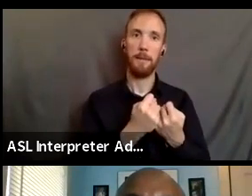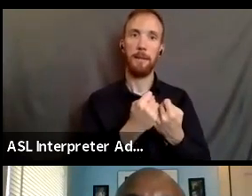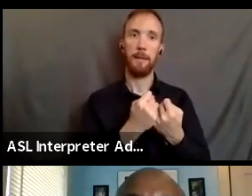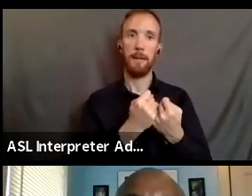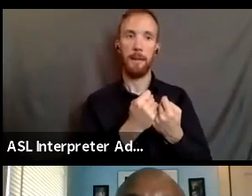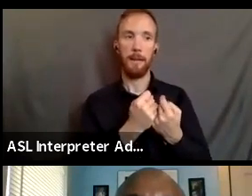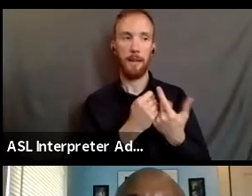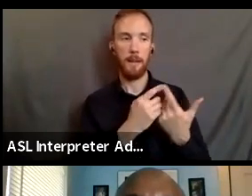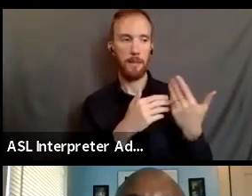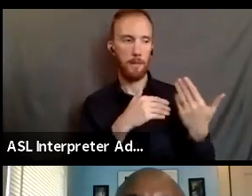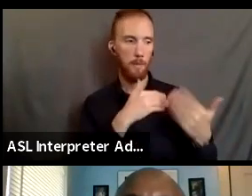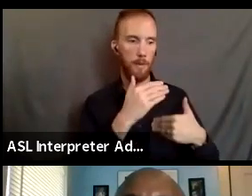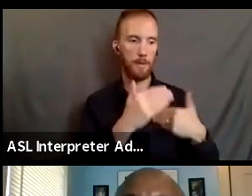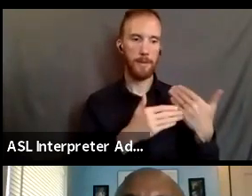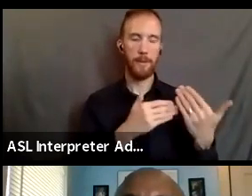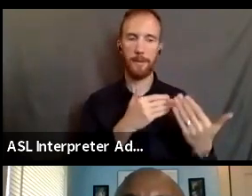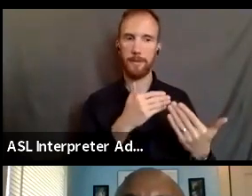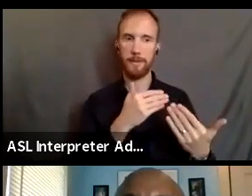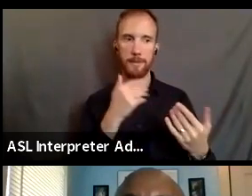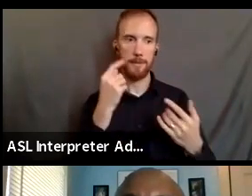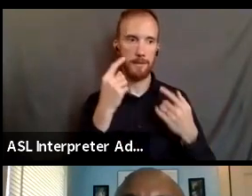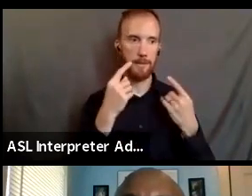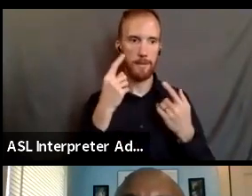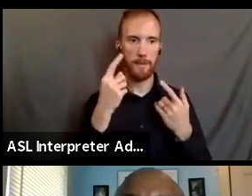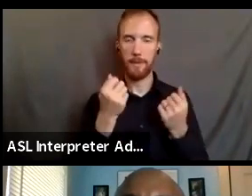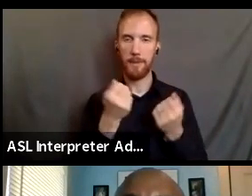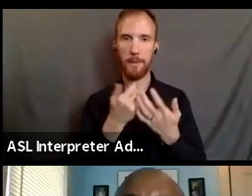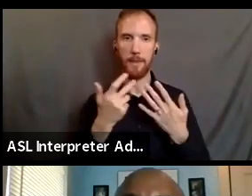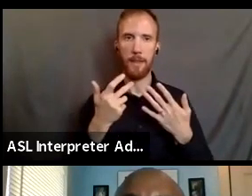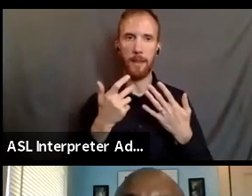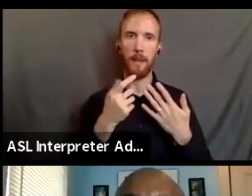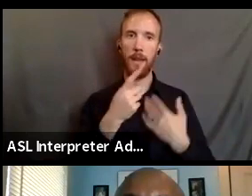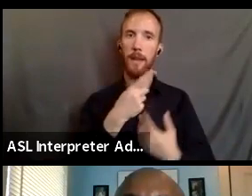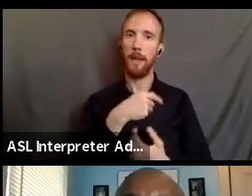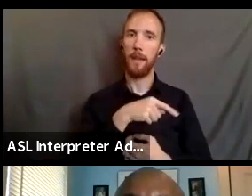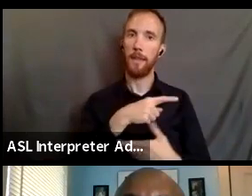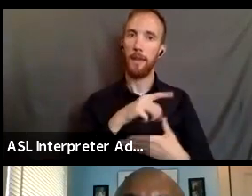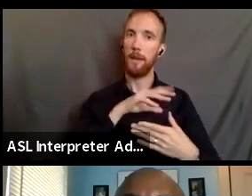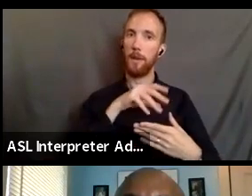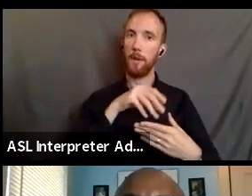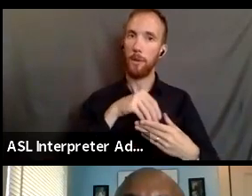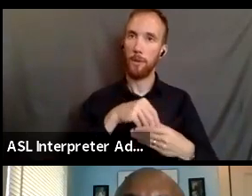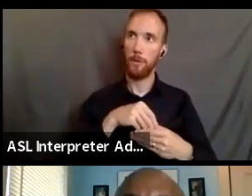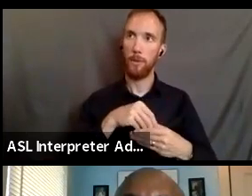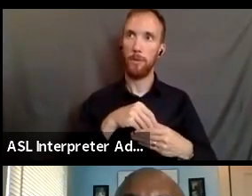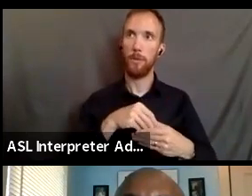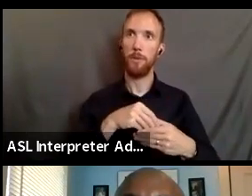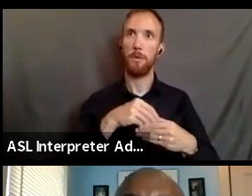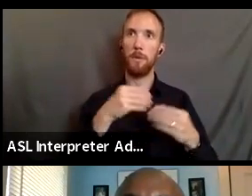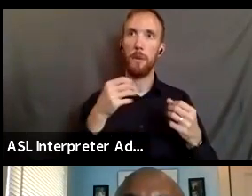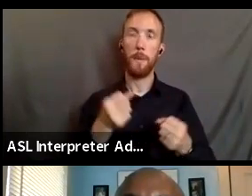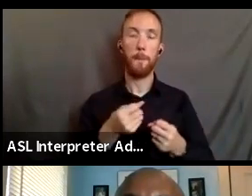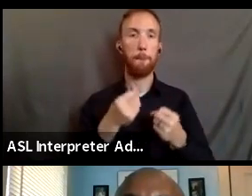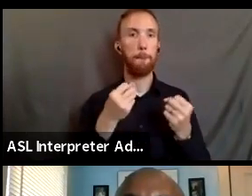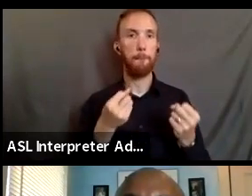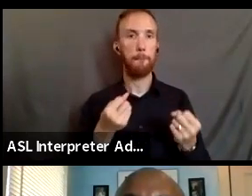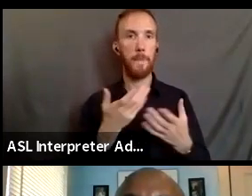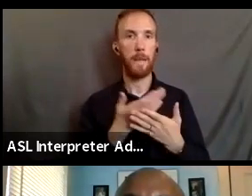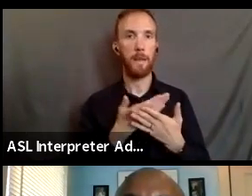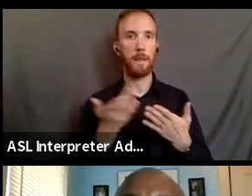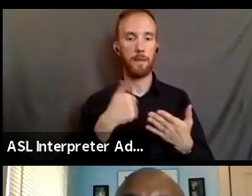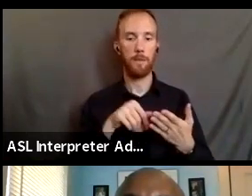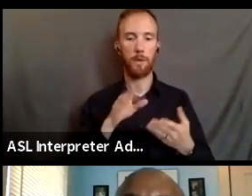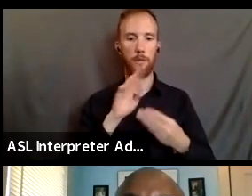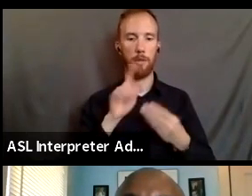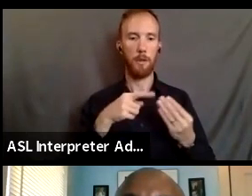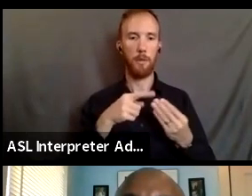to also include uh actually putting into action a lot of the things that we were talking about